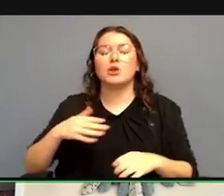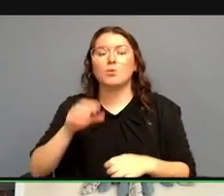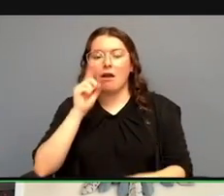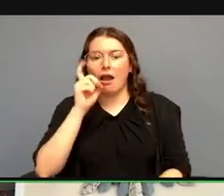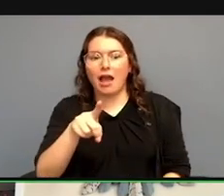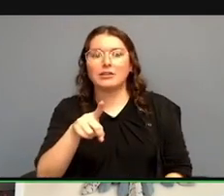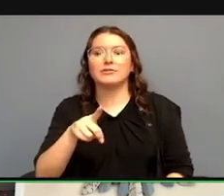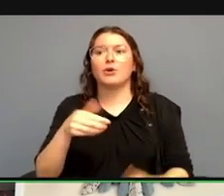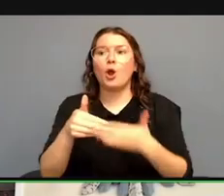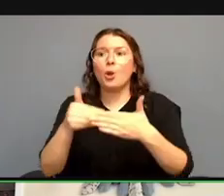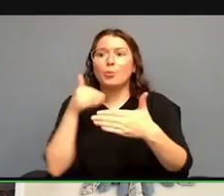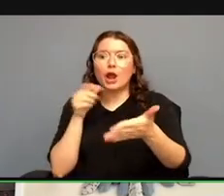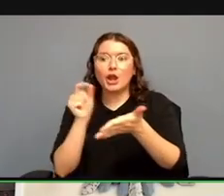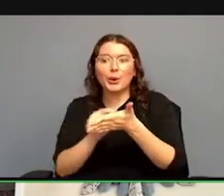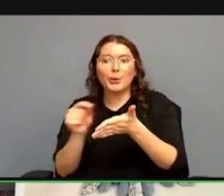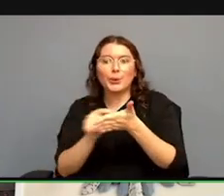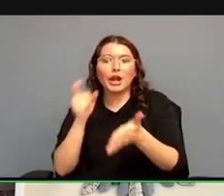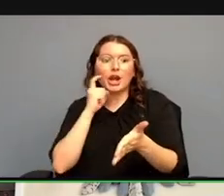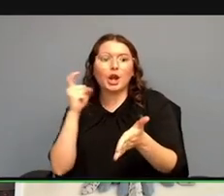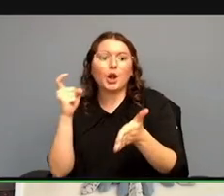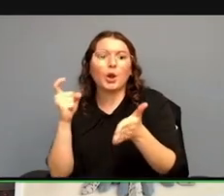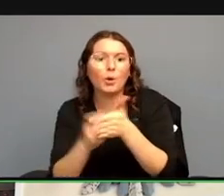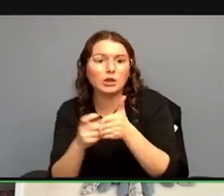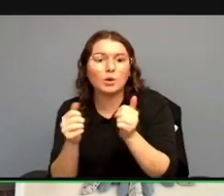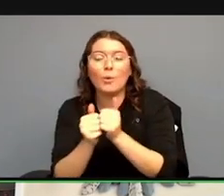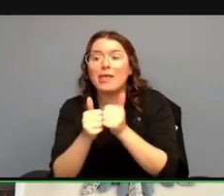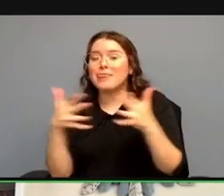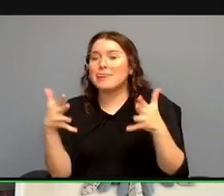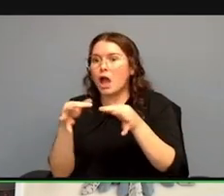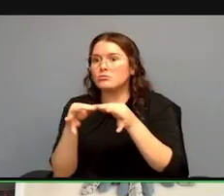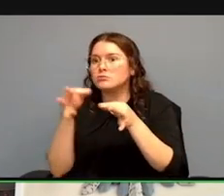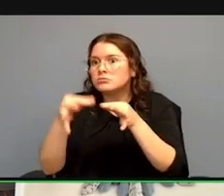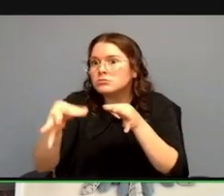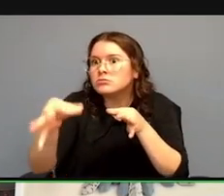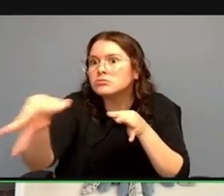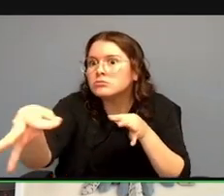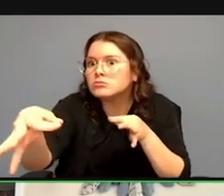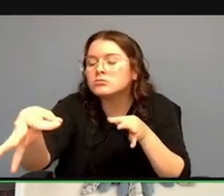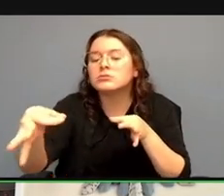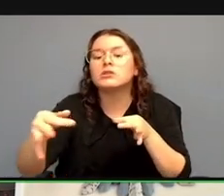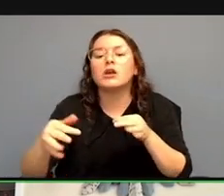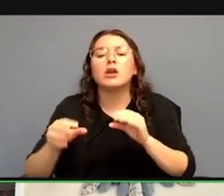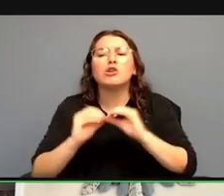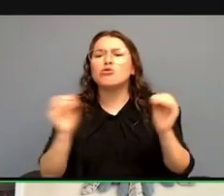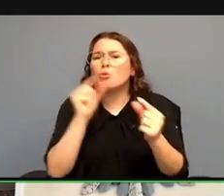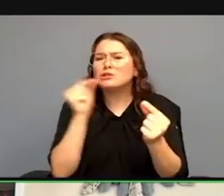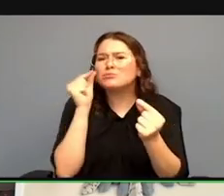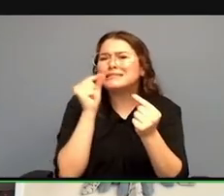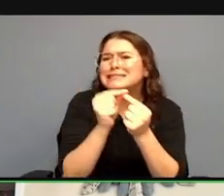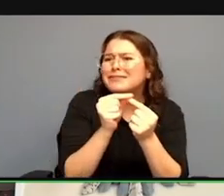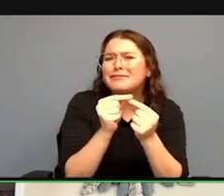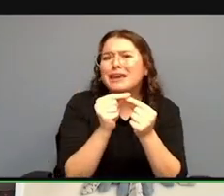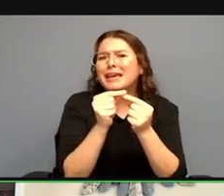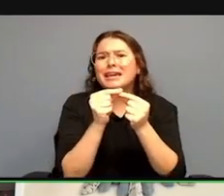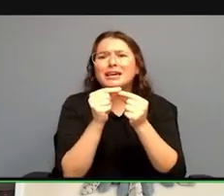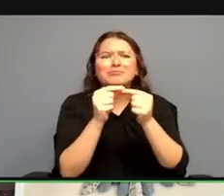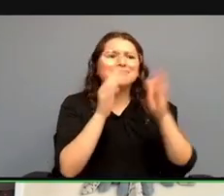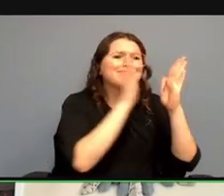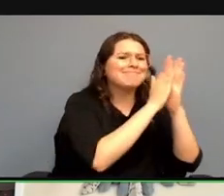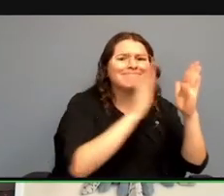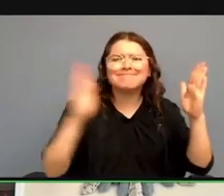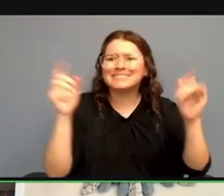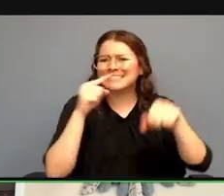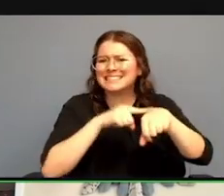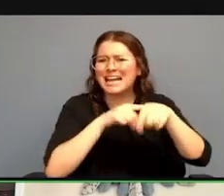notice without unnecessary delay. So there's no specific timeline in the